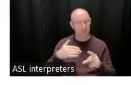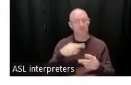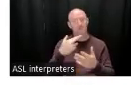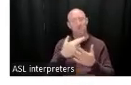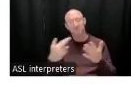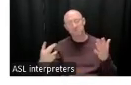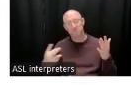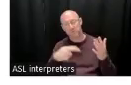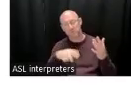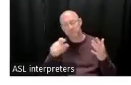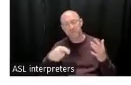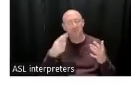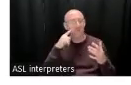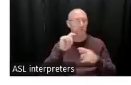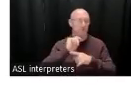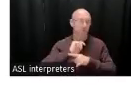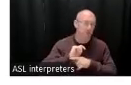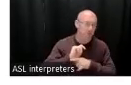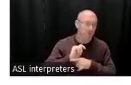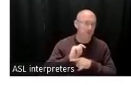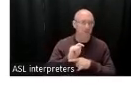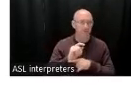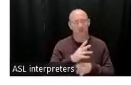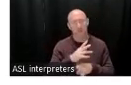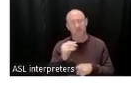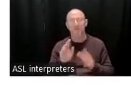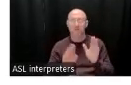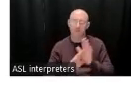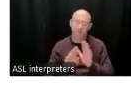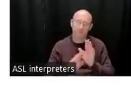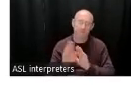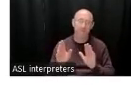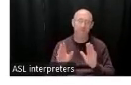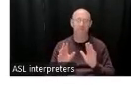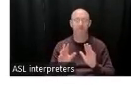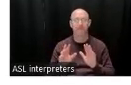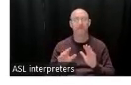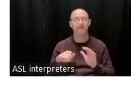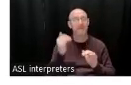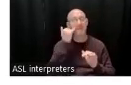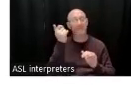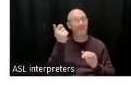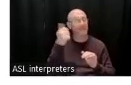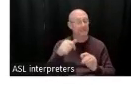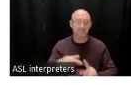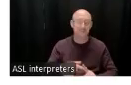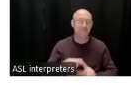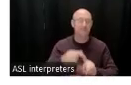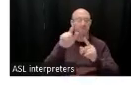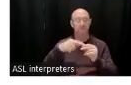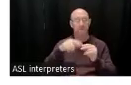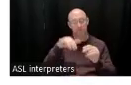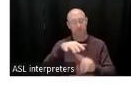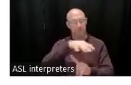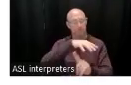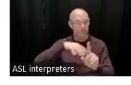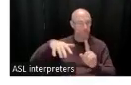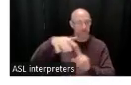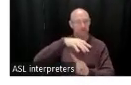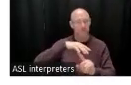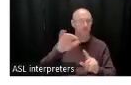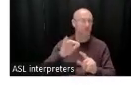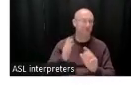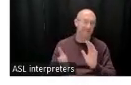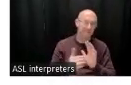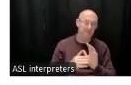that they need to train and to develop. And if there's anything unique about that environment, like, again,